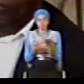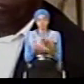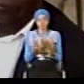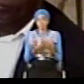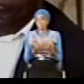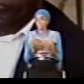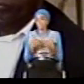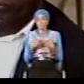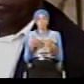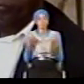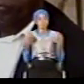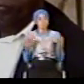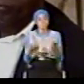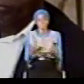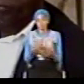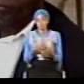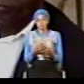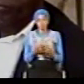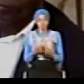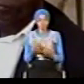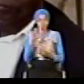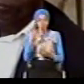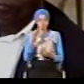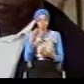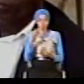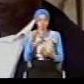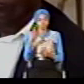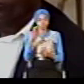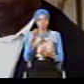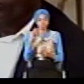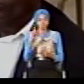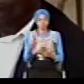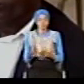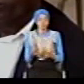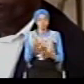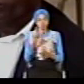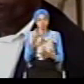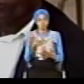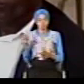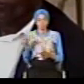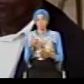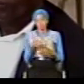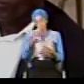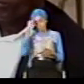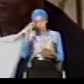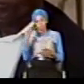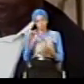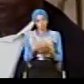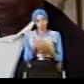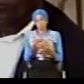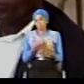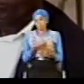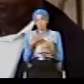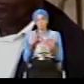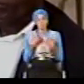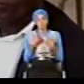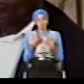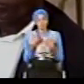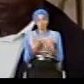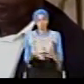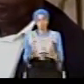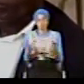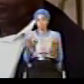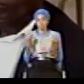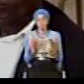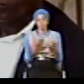problems, cancer being one of them. Because of this, she lost so many things, she lost resources. But at